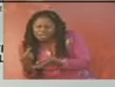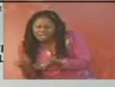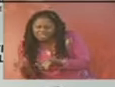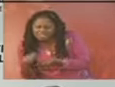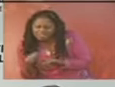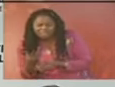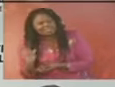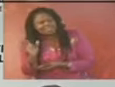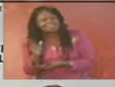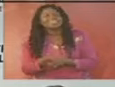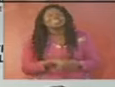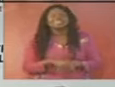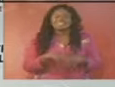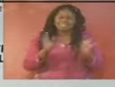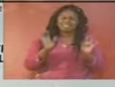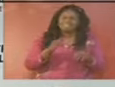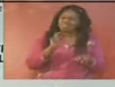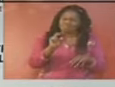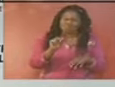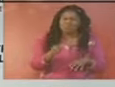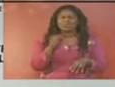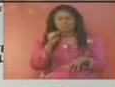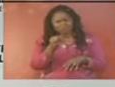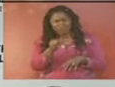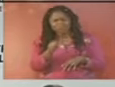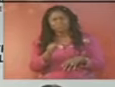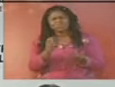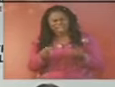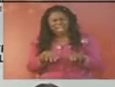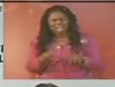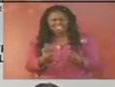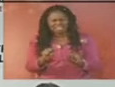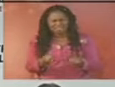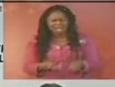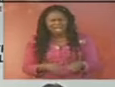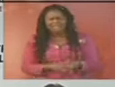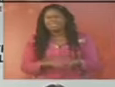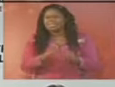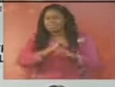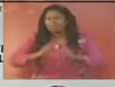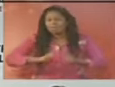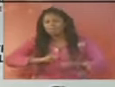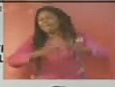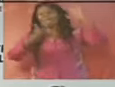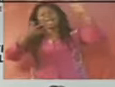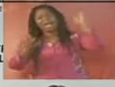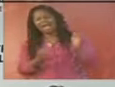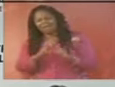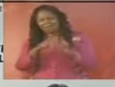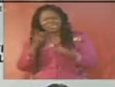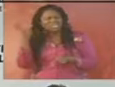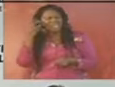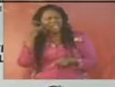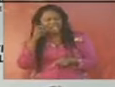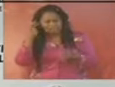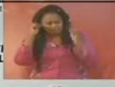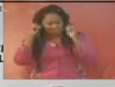worker. Yes. So I qualify on three grounds. So no bacchanal when you hear the Minister of Health get a COVID vaccine, eh? I'm not pulling